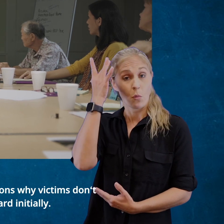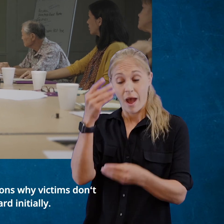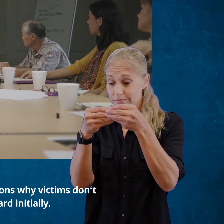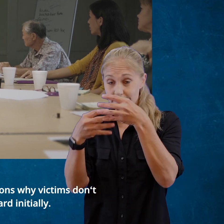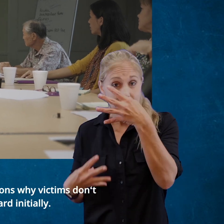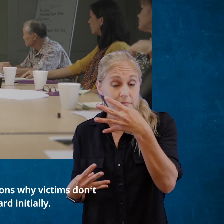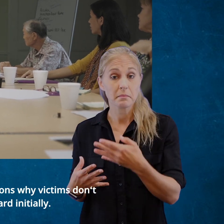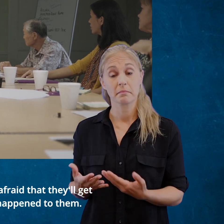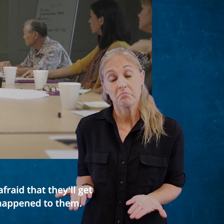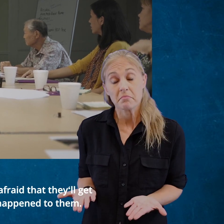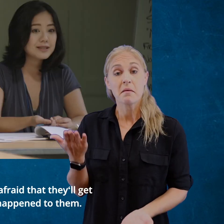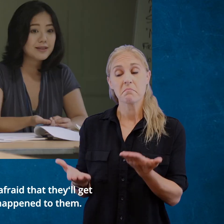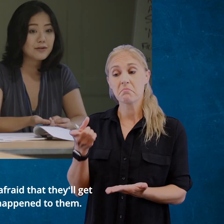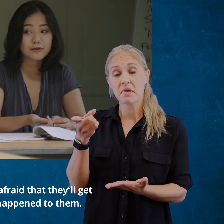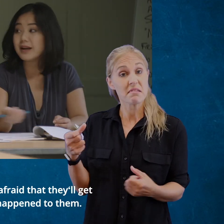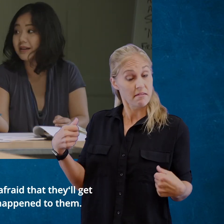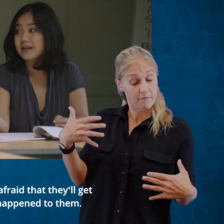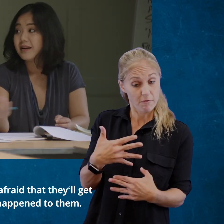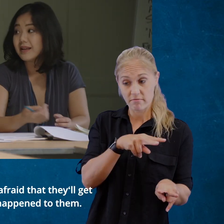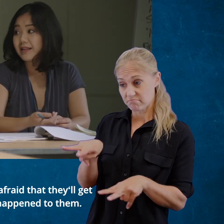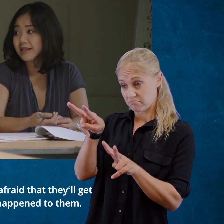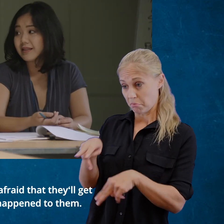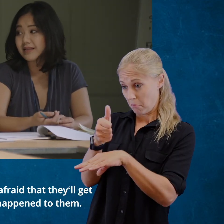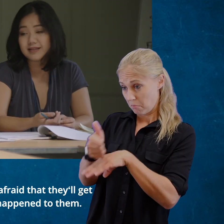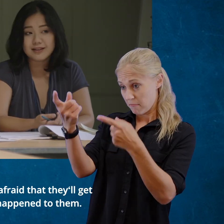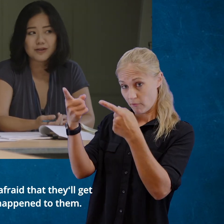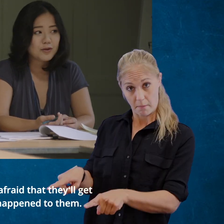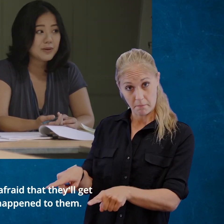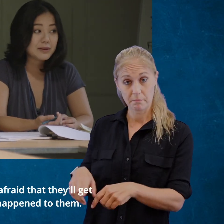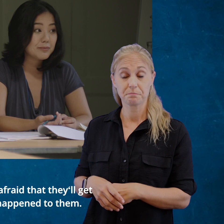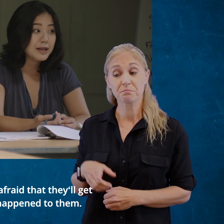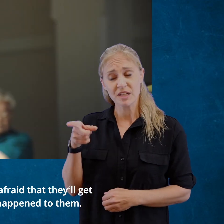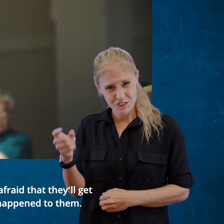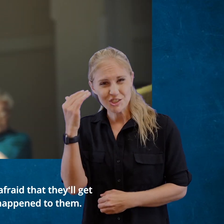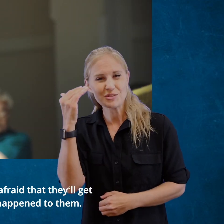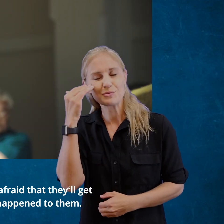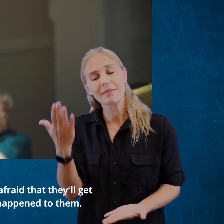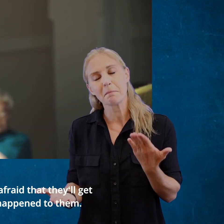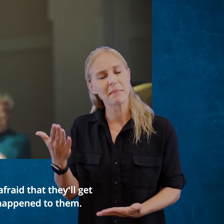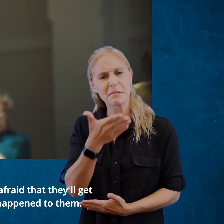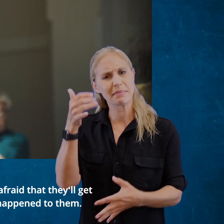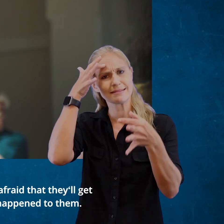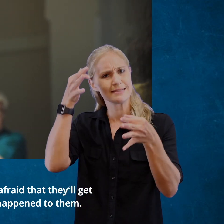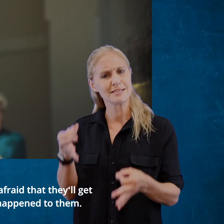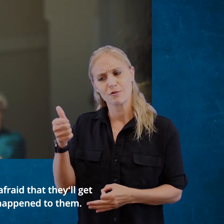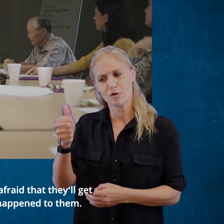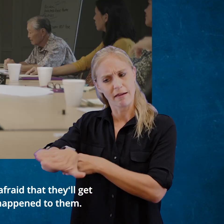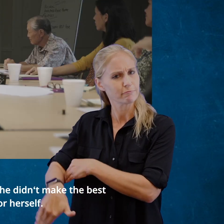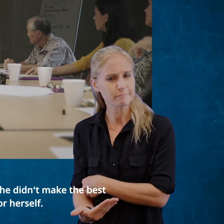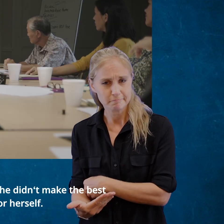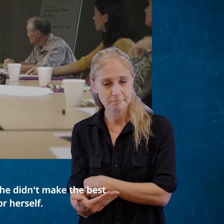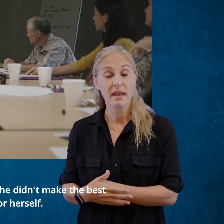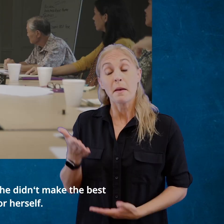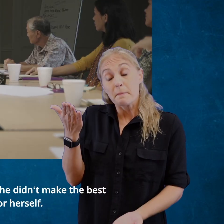don't come forward initially. Sometimes they're afraid that, they'll get blamed for what happened to them.